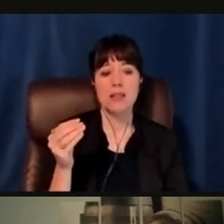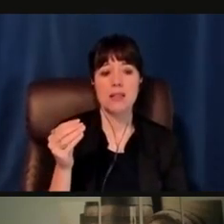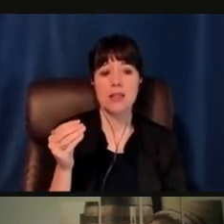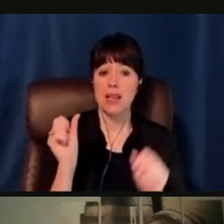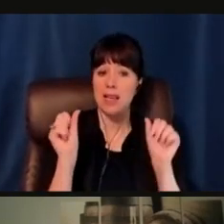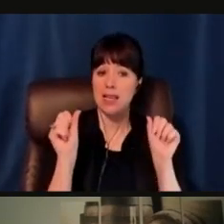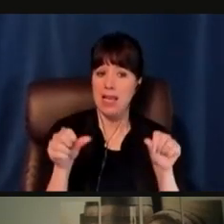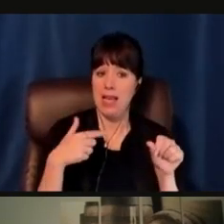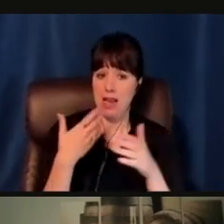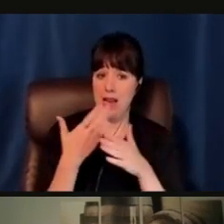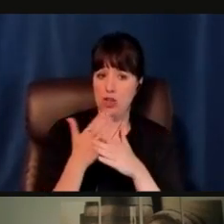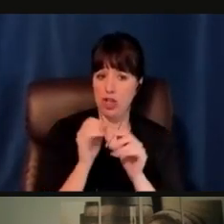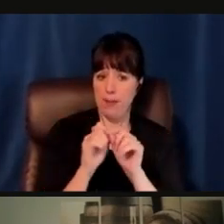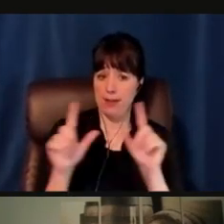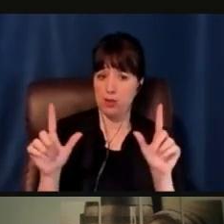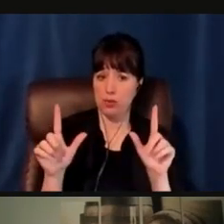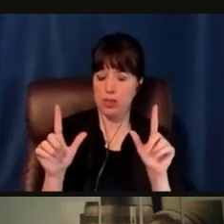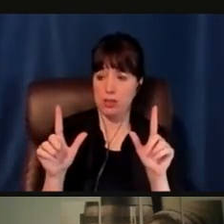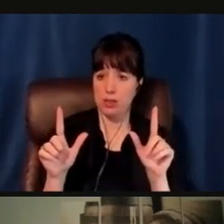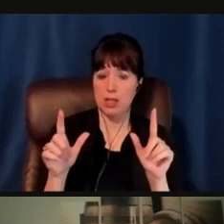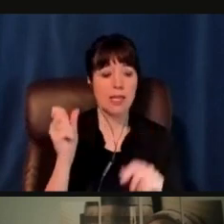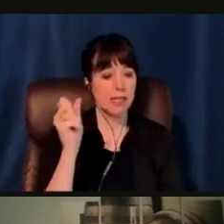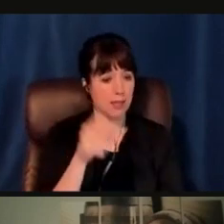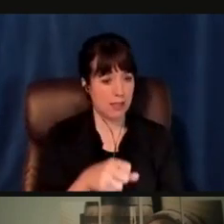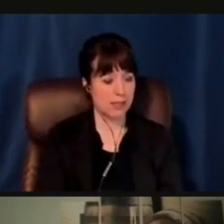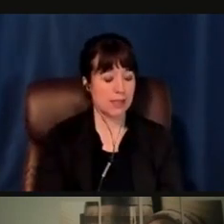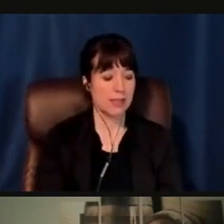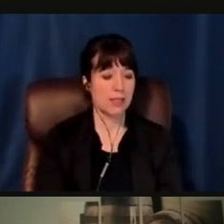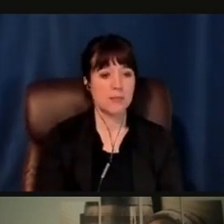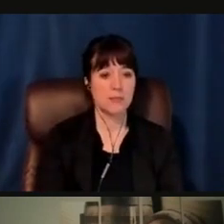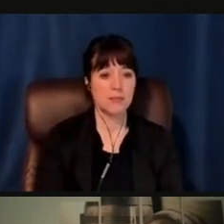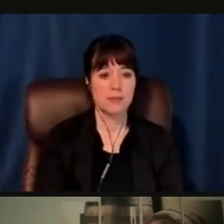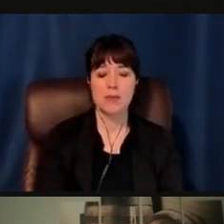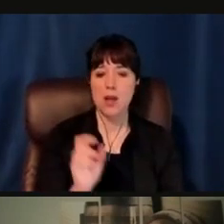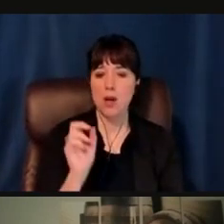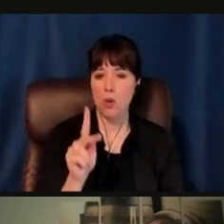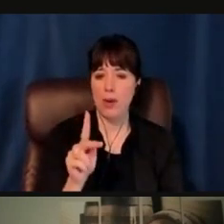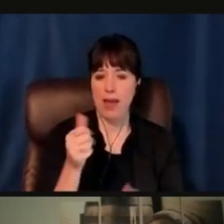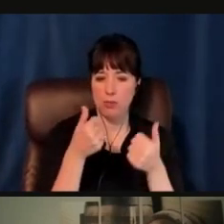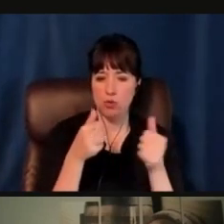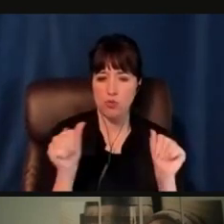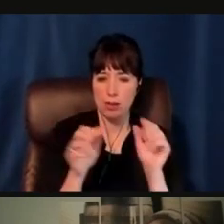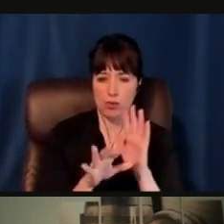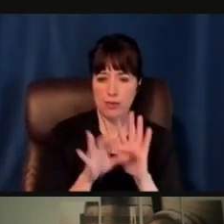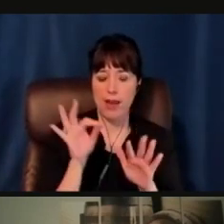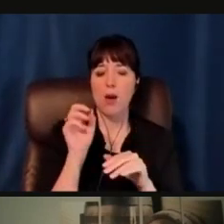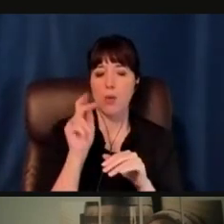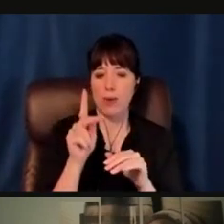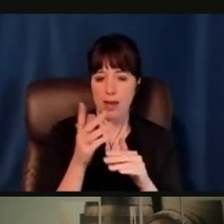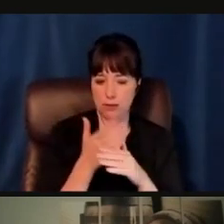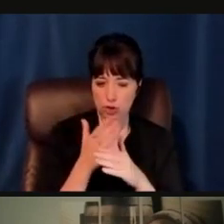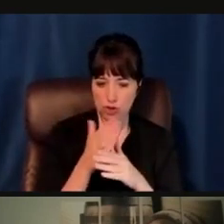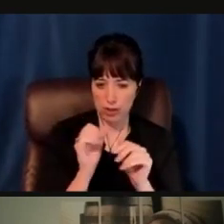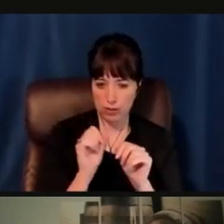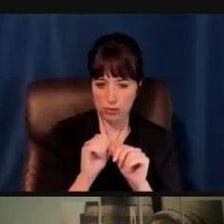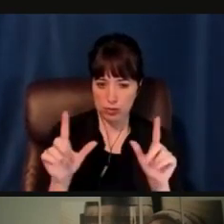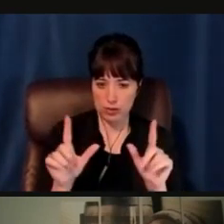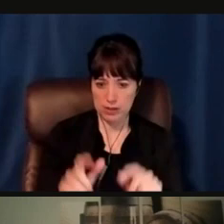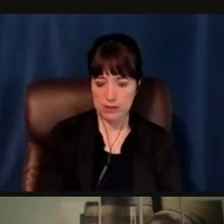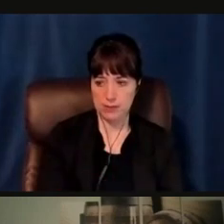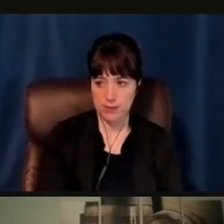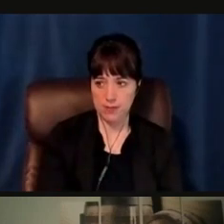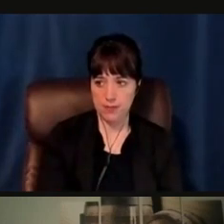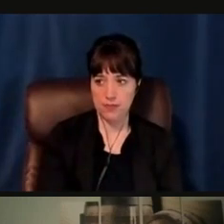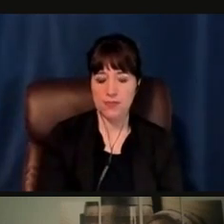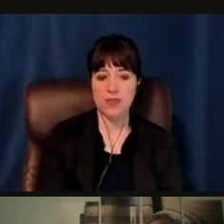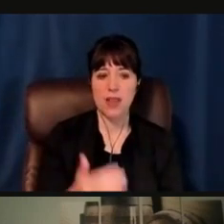I share my screen? Yes. Okay. I'm trying to find. Here we go. Share screen.